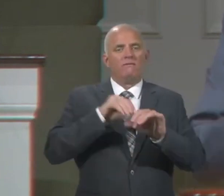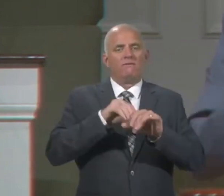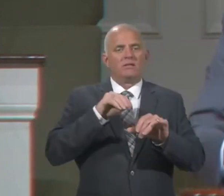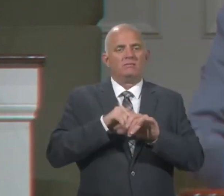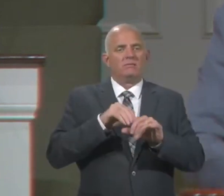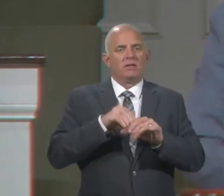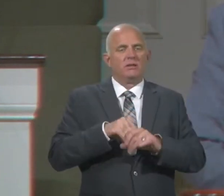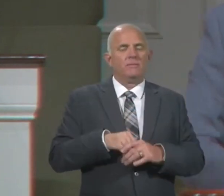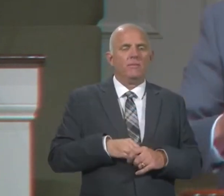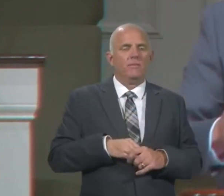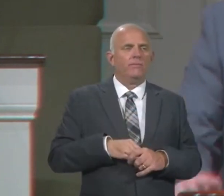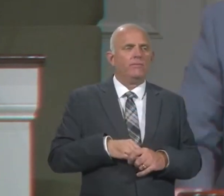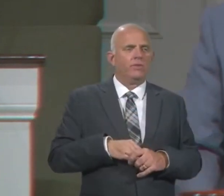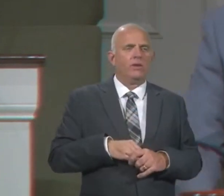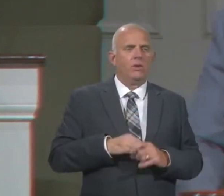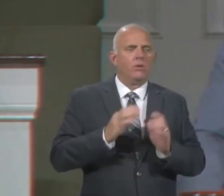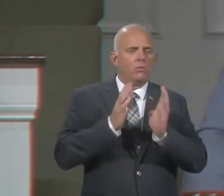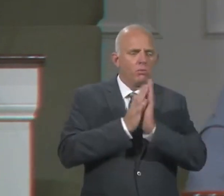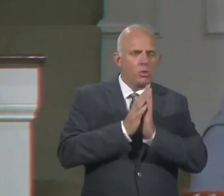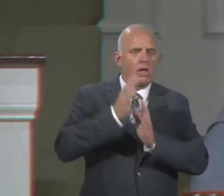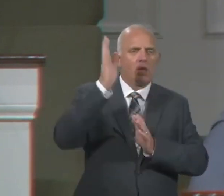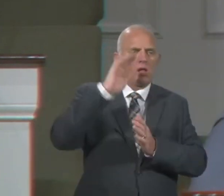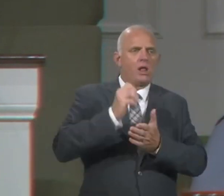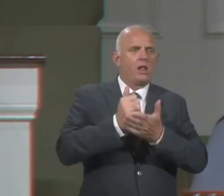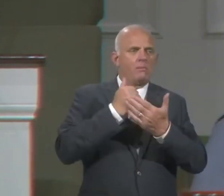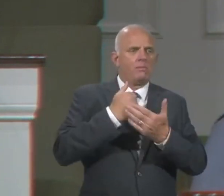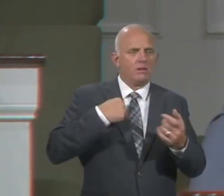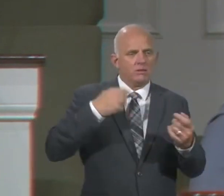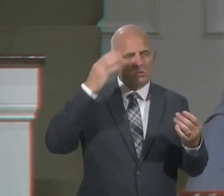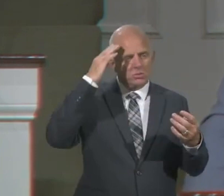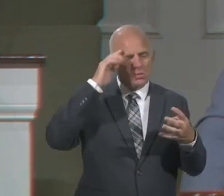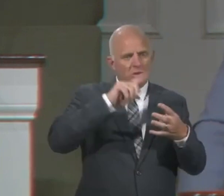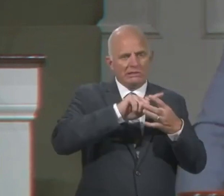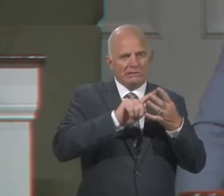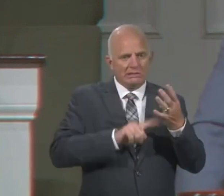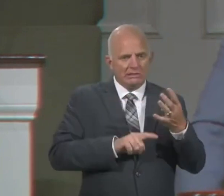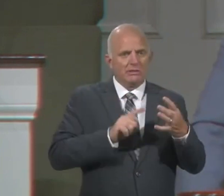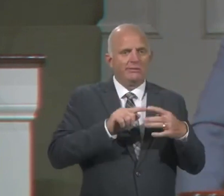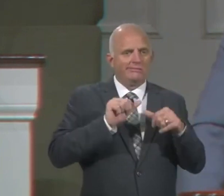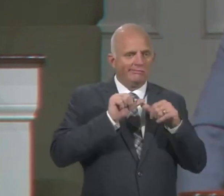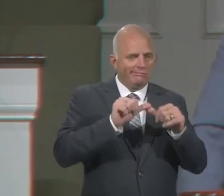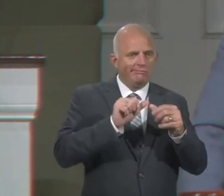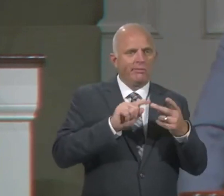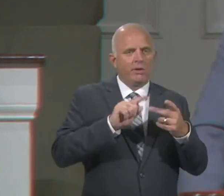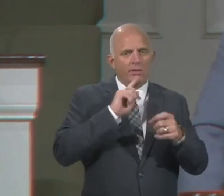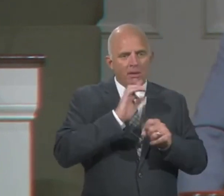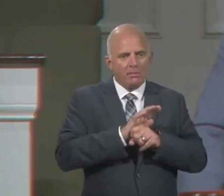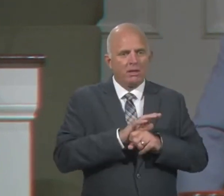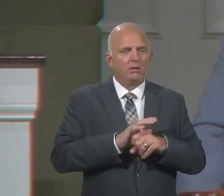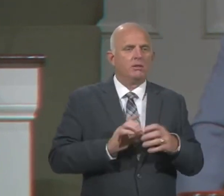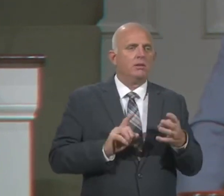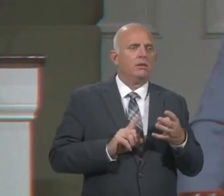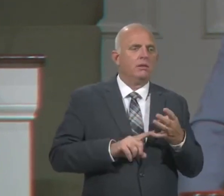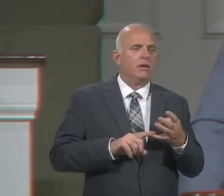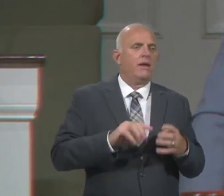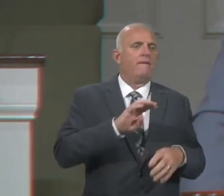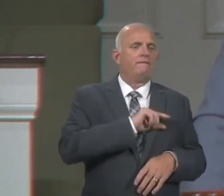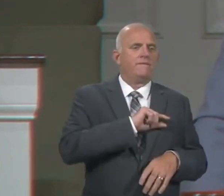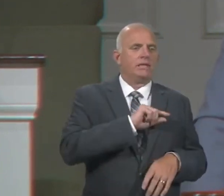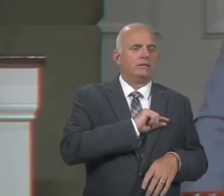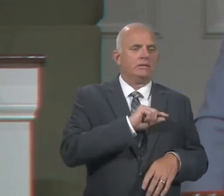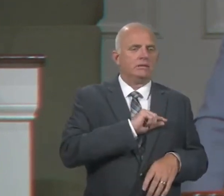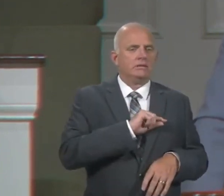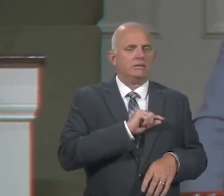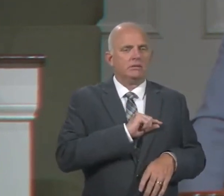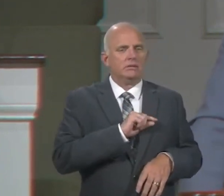I need to pray and ask God to help me be conscious and consistent, committed. And then I want to ask God to help me be convicted. I don't know about